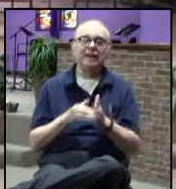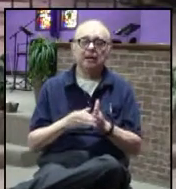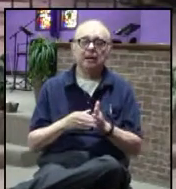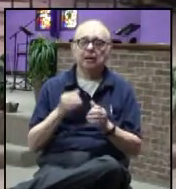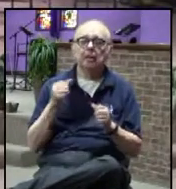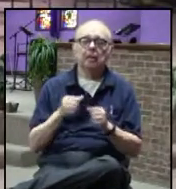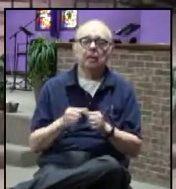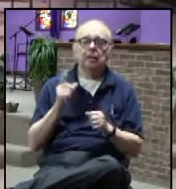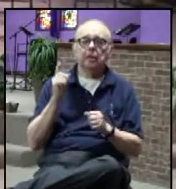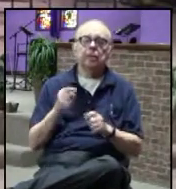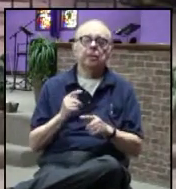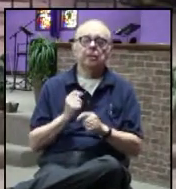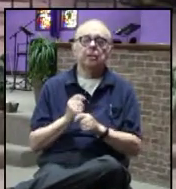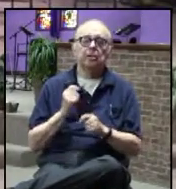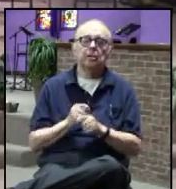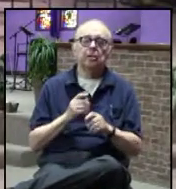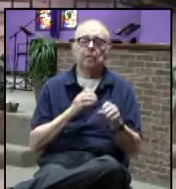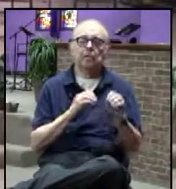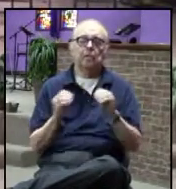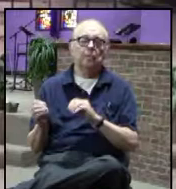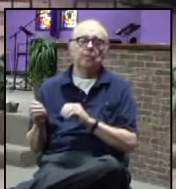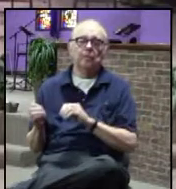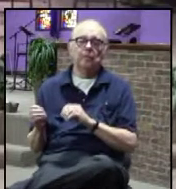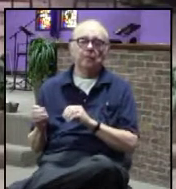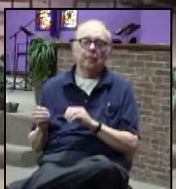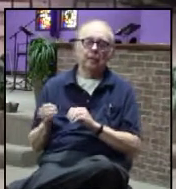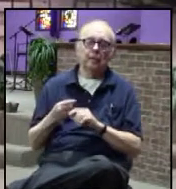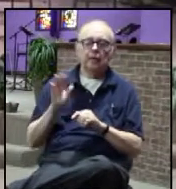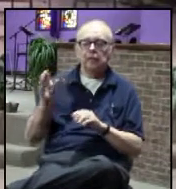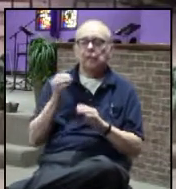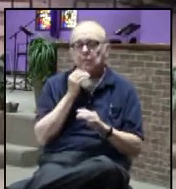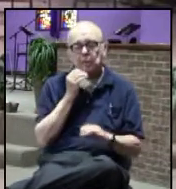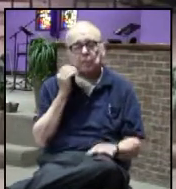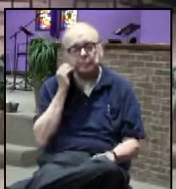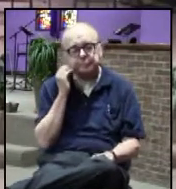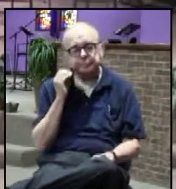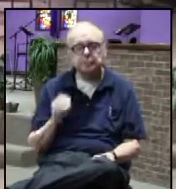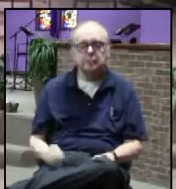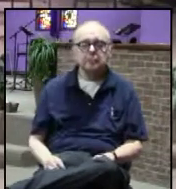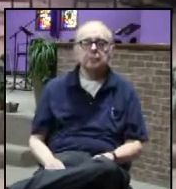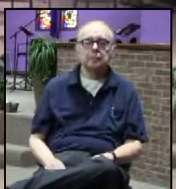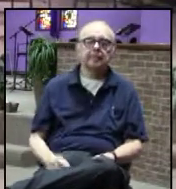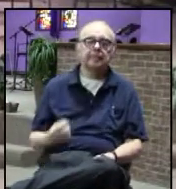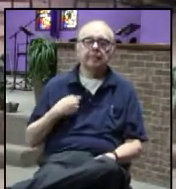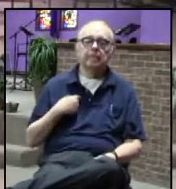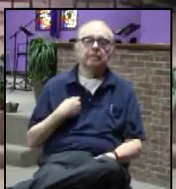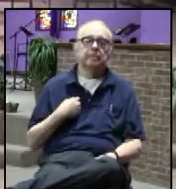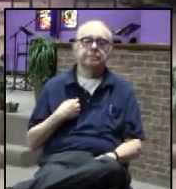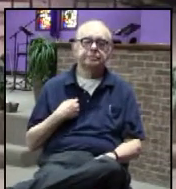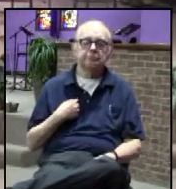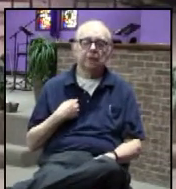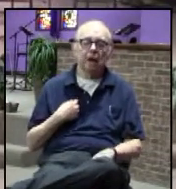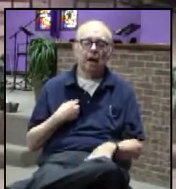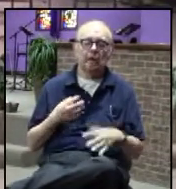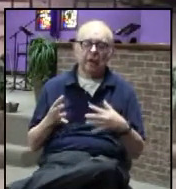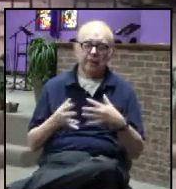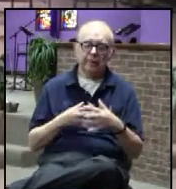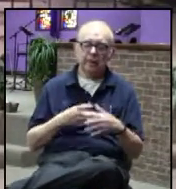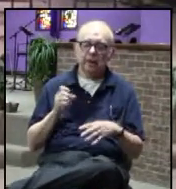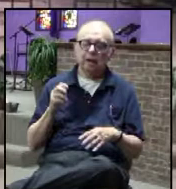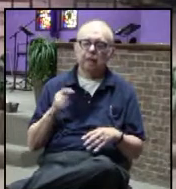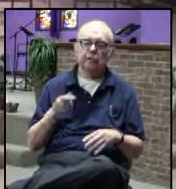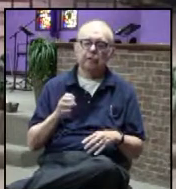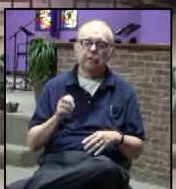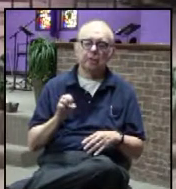Remember, you needed a truck to move this from your house? I just had the engine rebuilt.